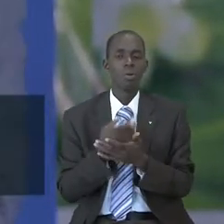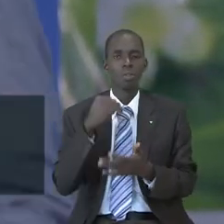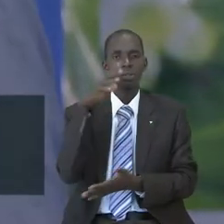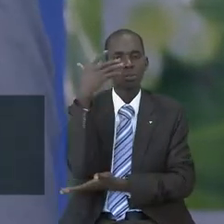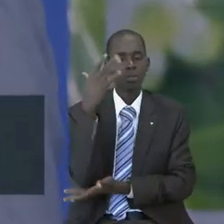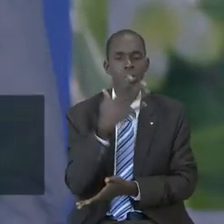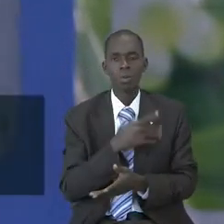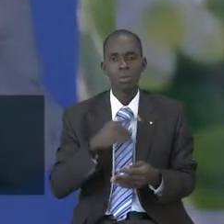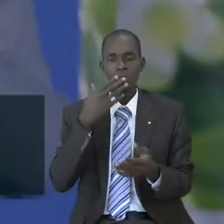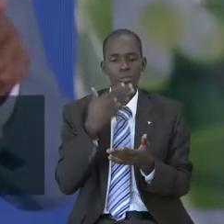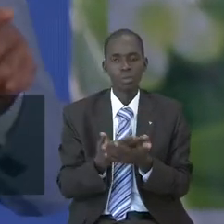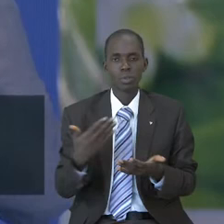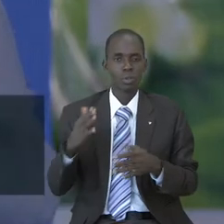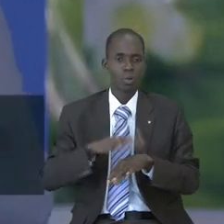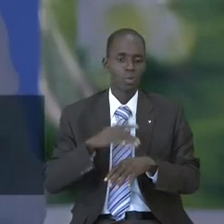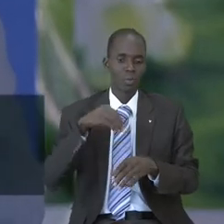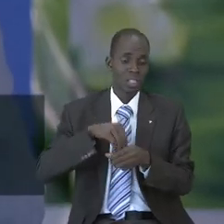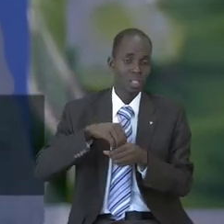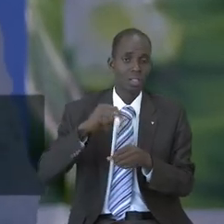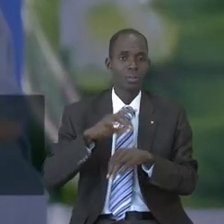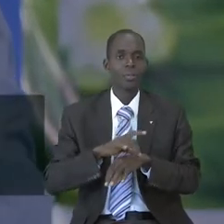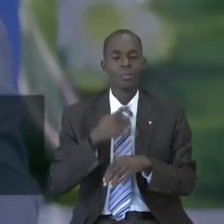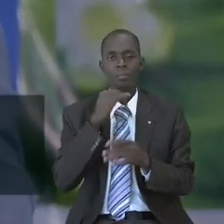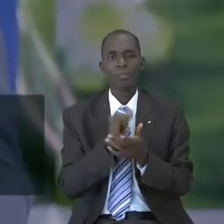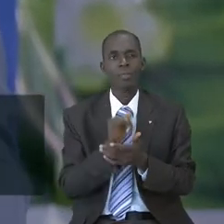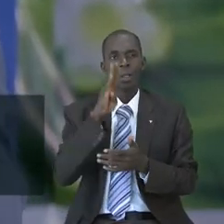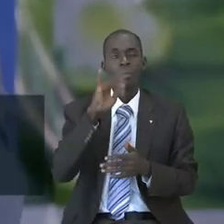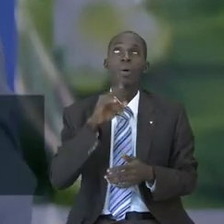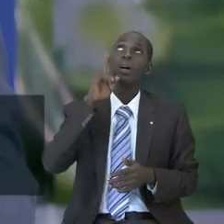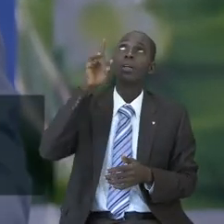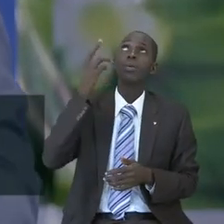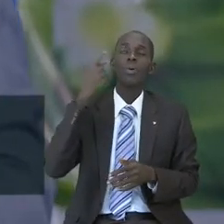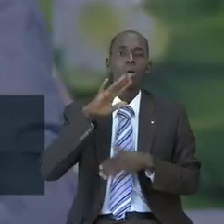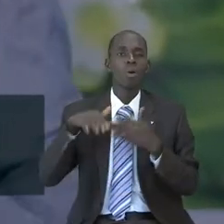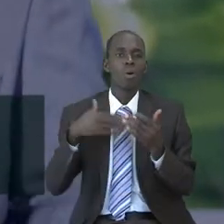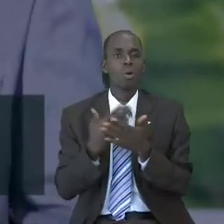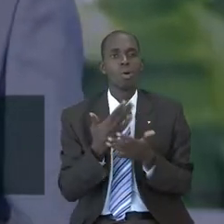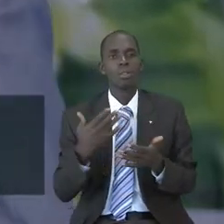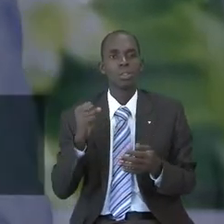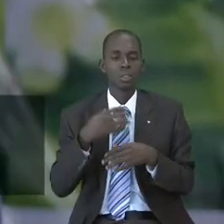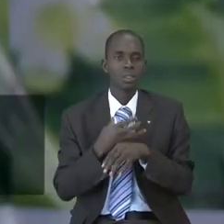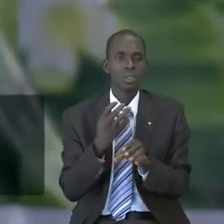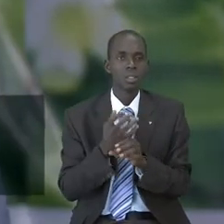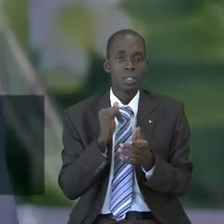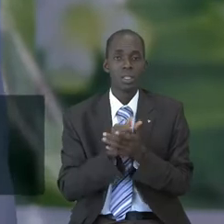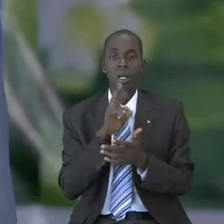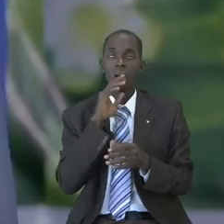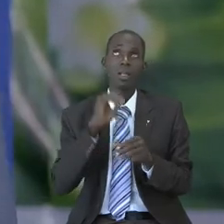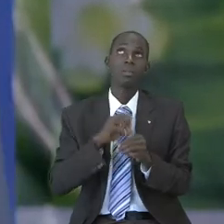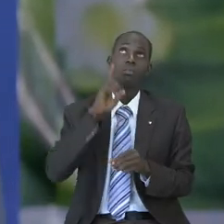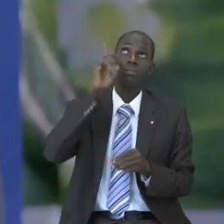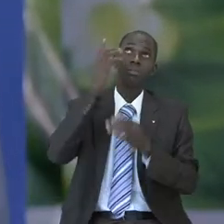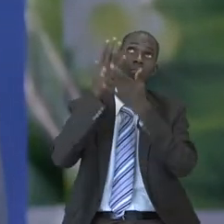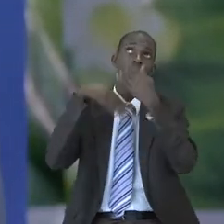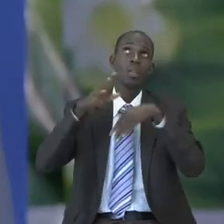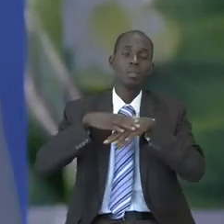minerals in the earth. It says, for by him were all things created that are in heaven and that are